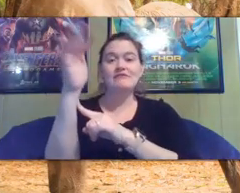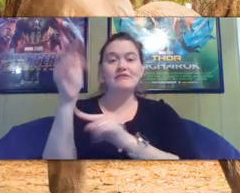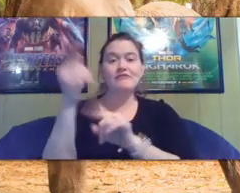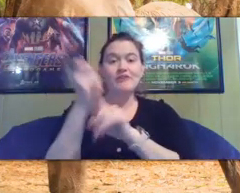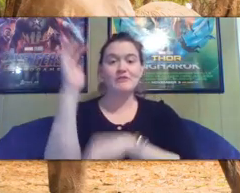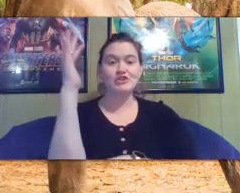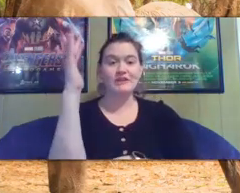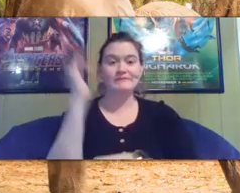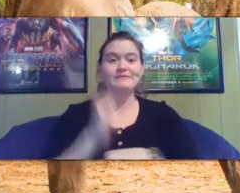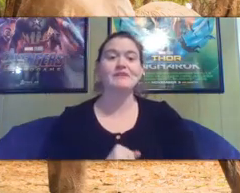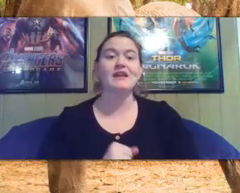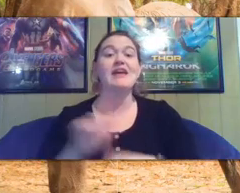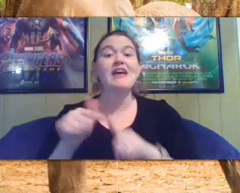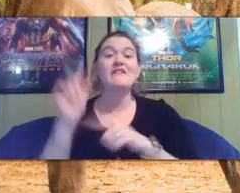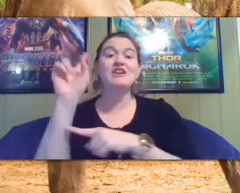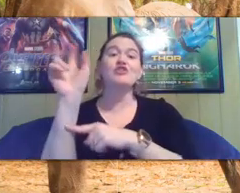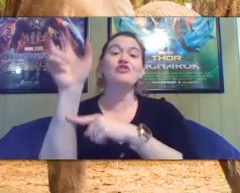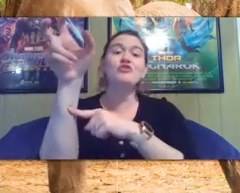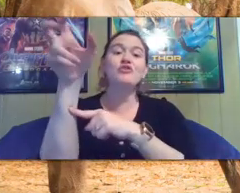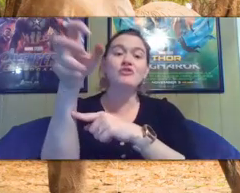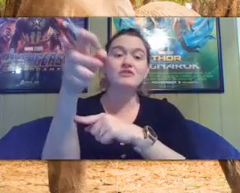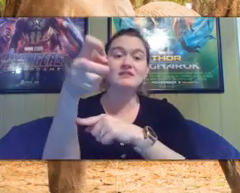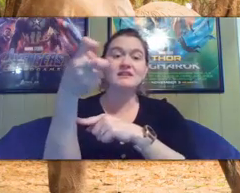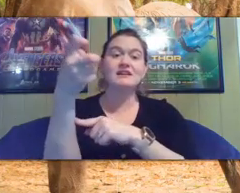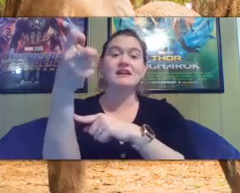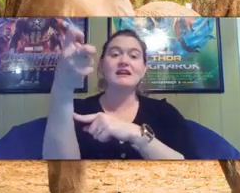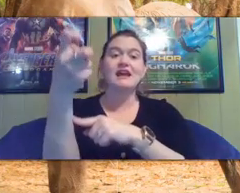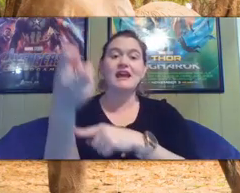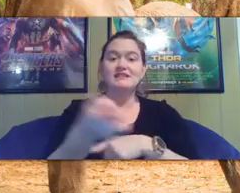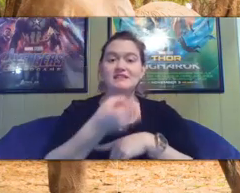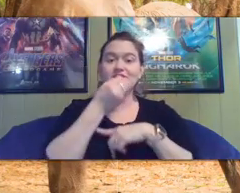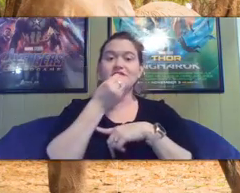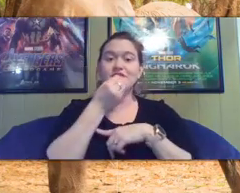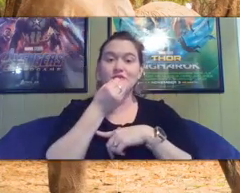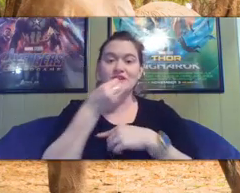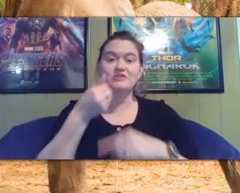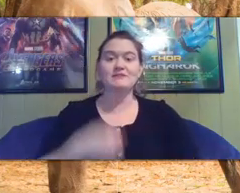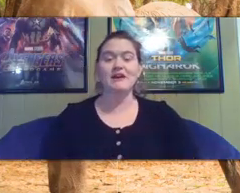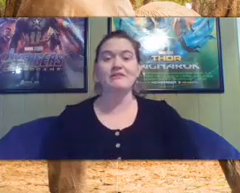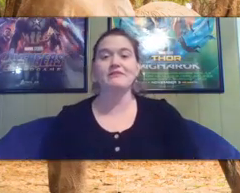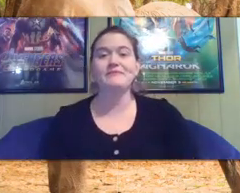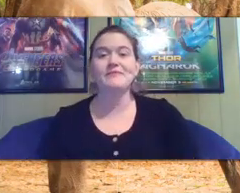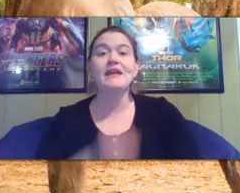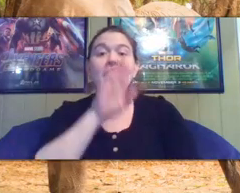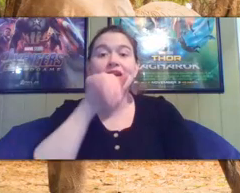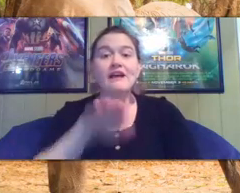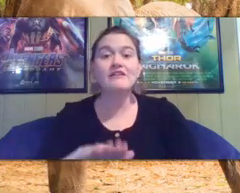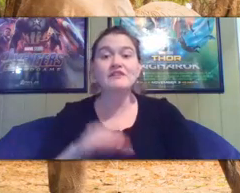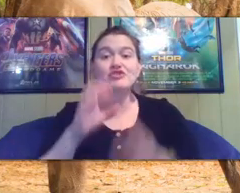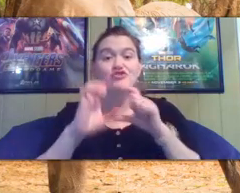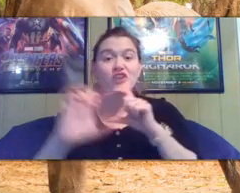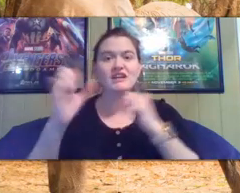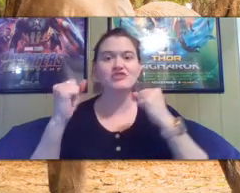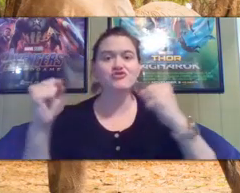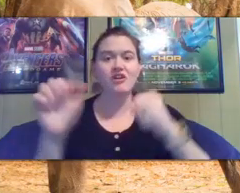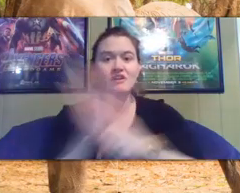one leaf from the tree. And then it curls and stuffs the food into its mouth. An